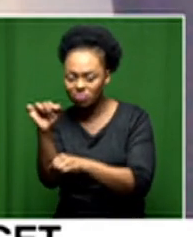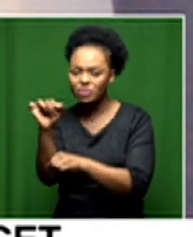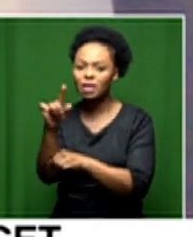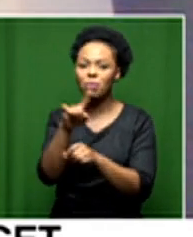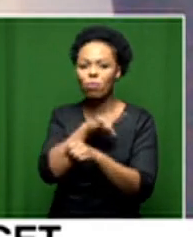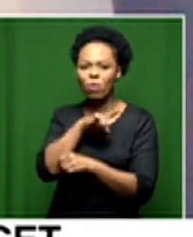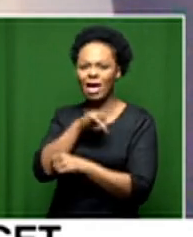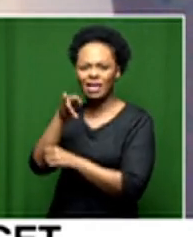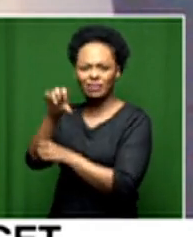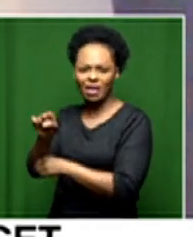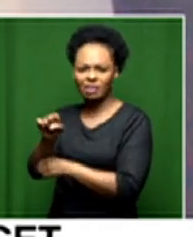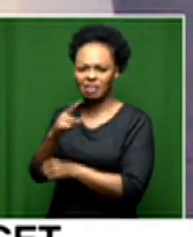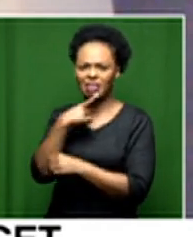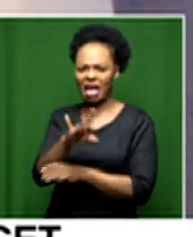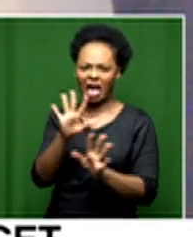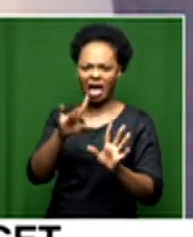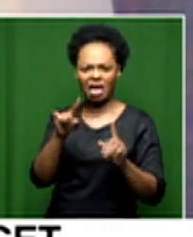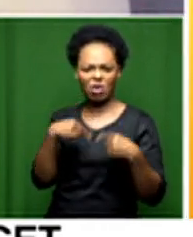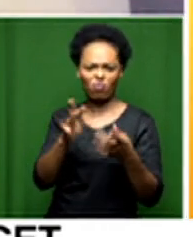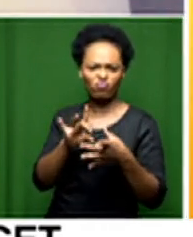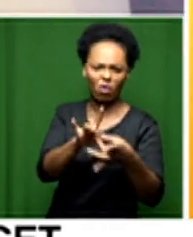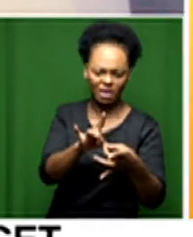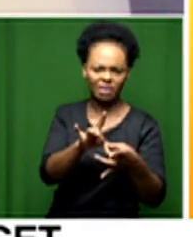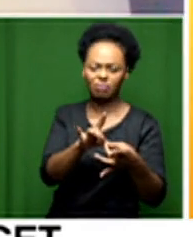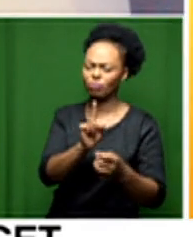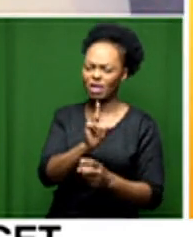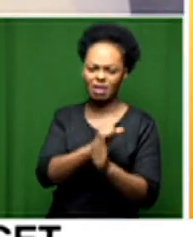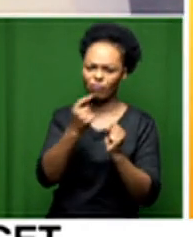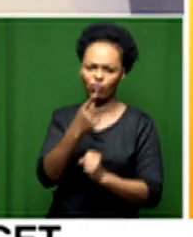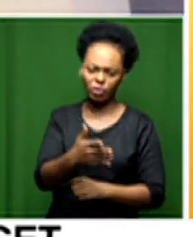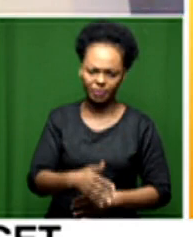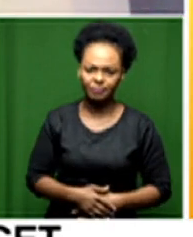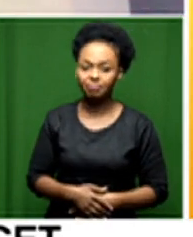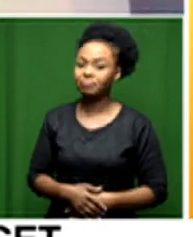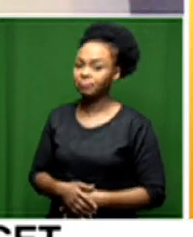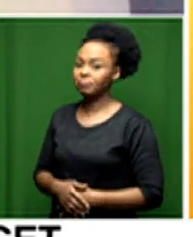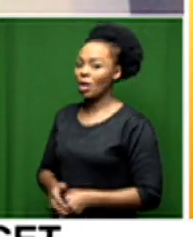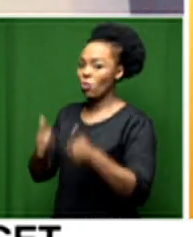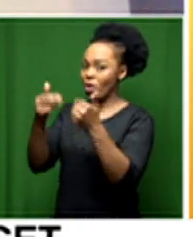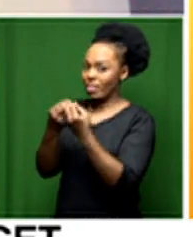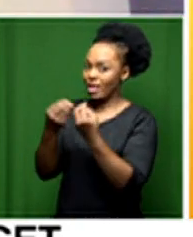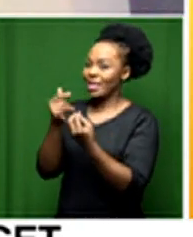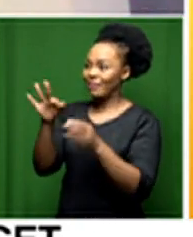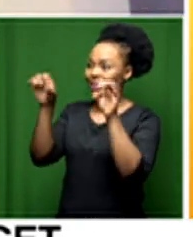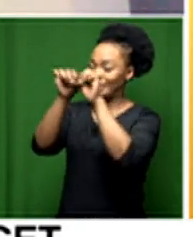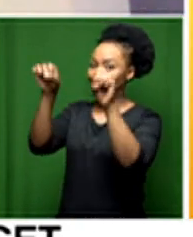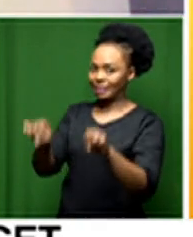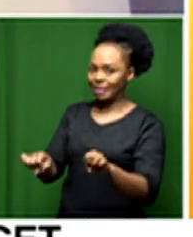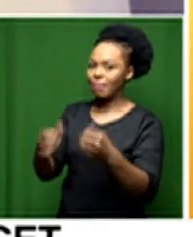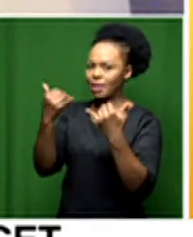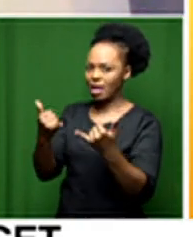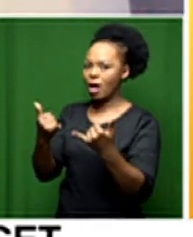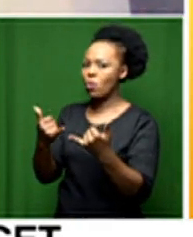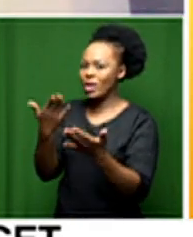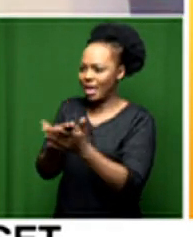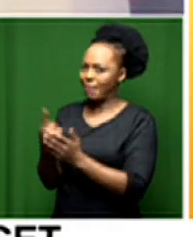to funding those students. So, Andile, it's only a good thing if the system actually works, if you are able to pay for